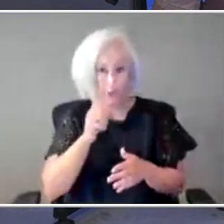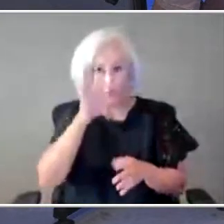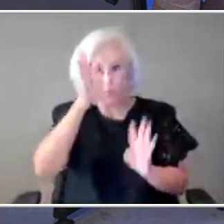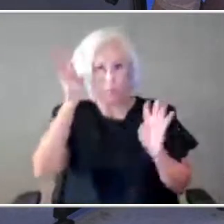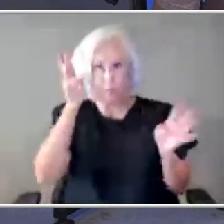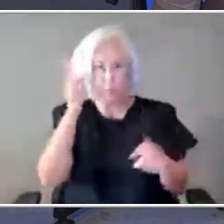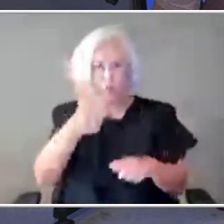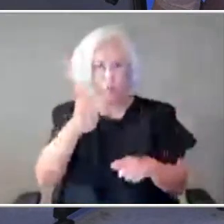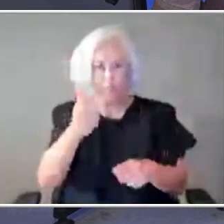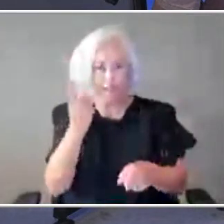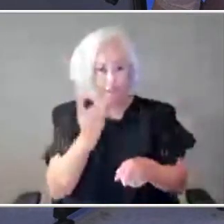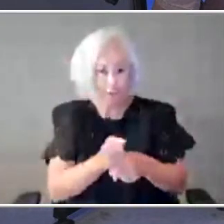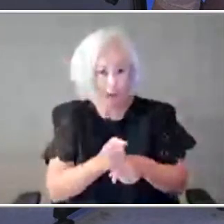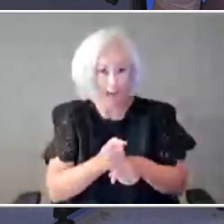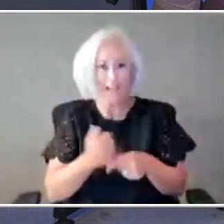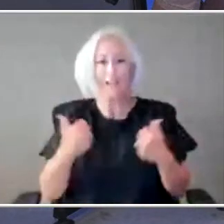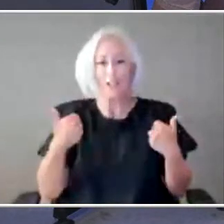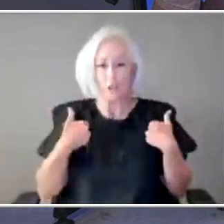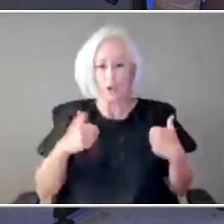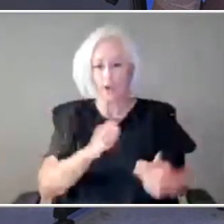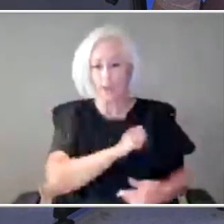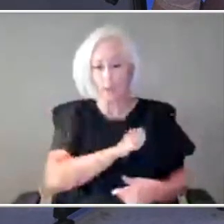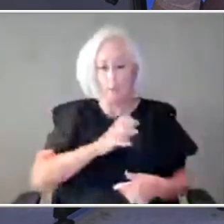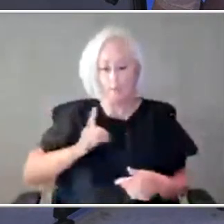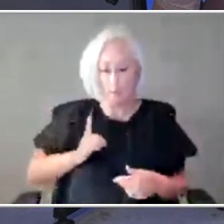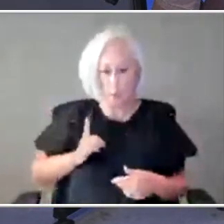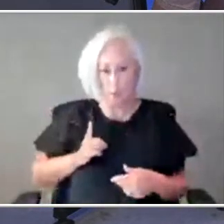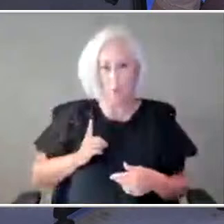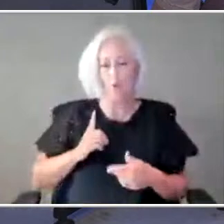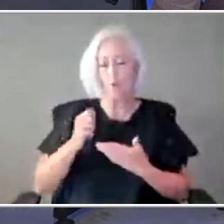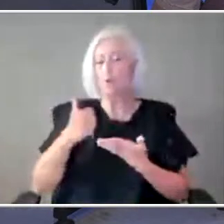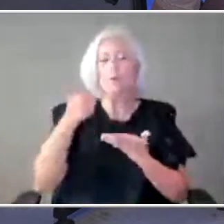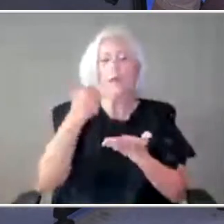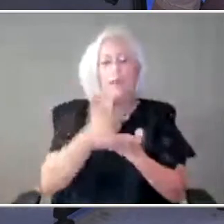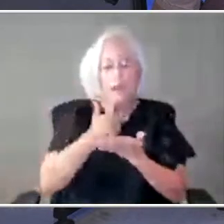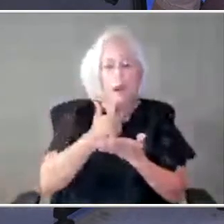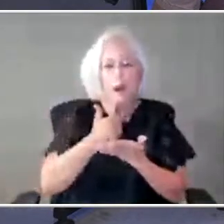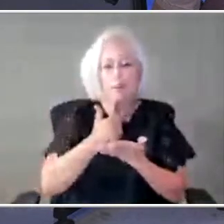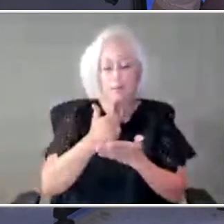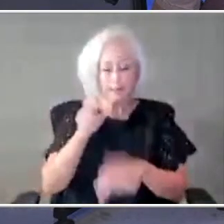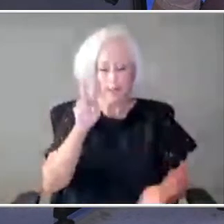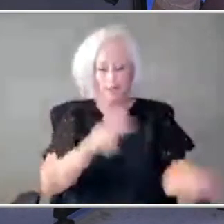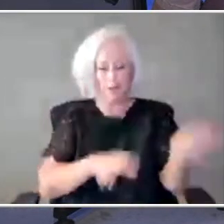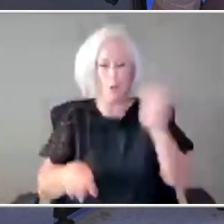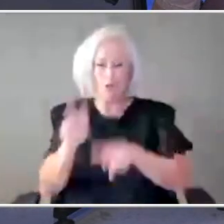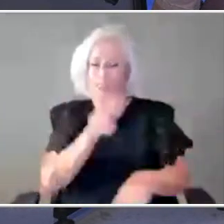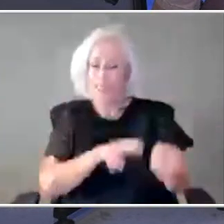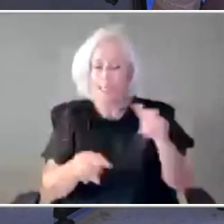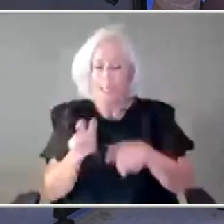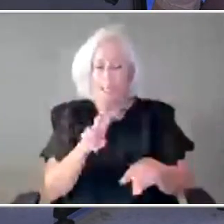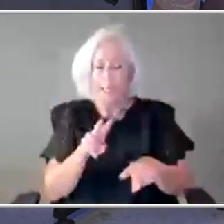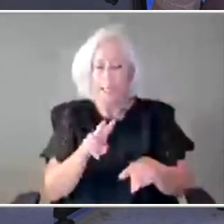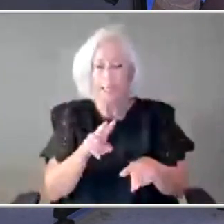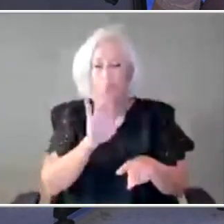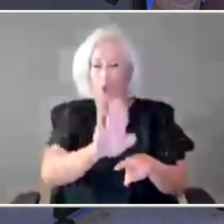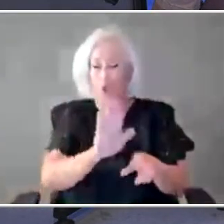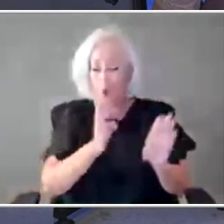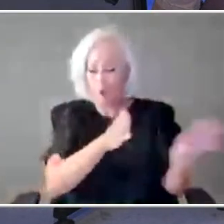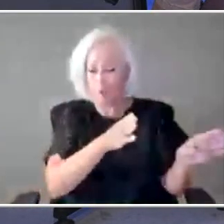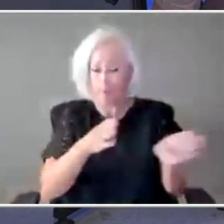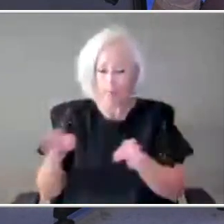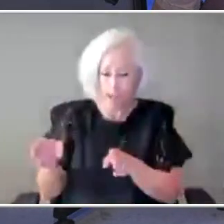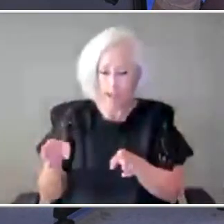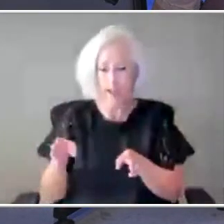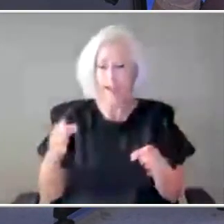the board that helps really oversee Tracey's plan, and you get different opinions on